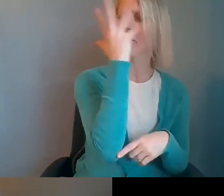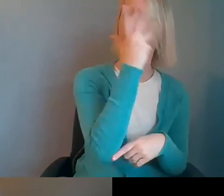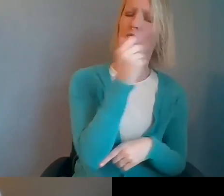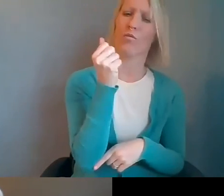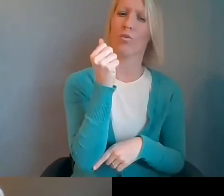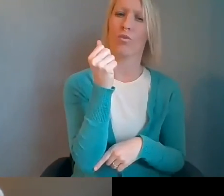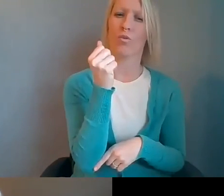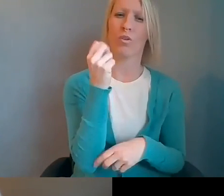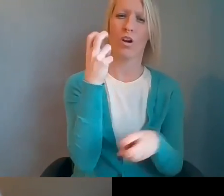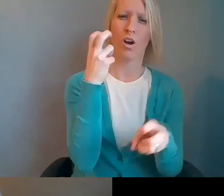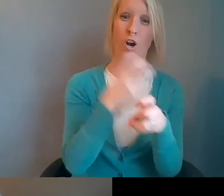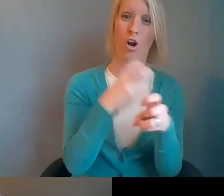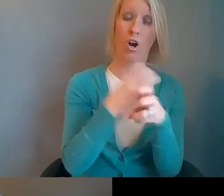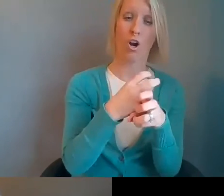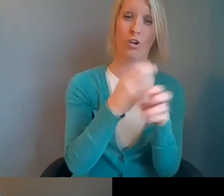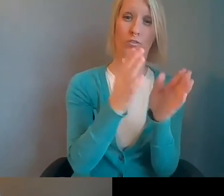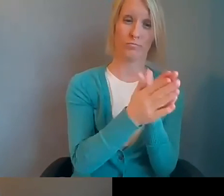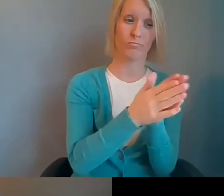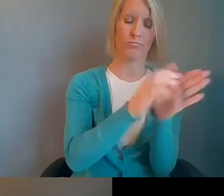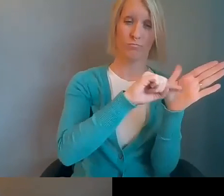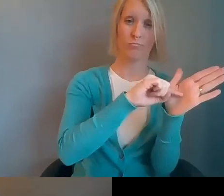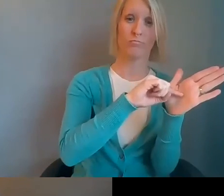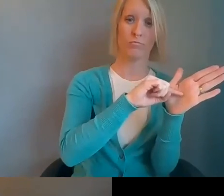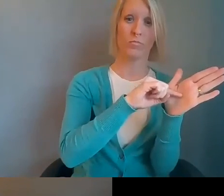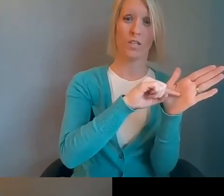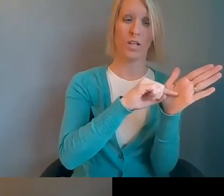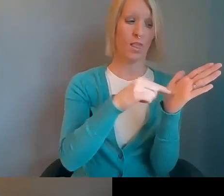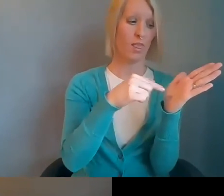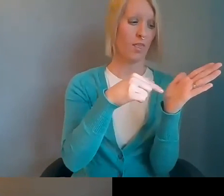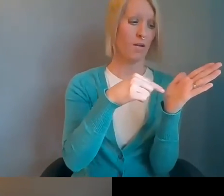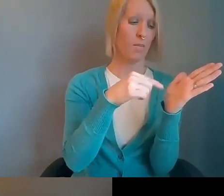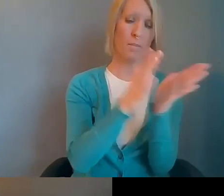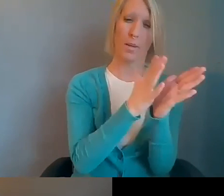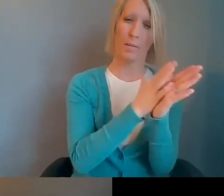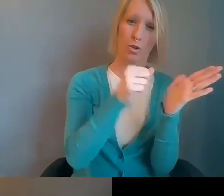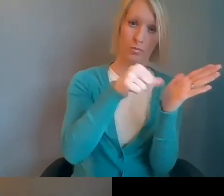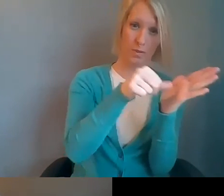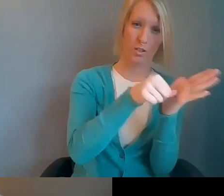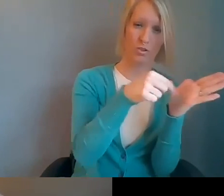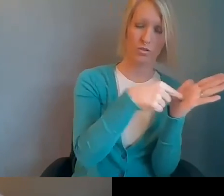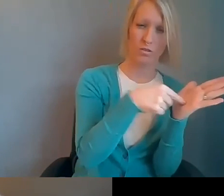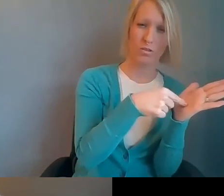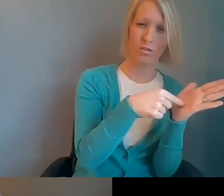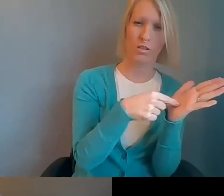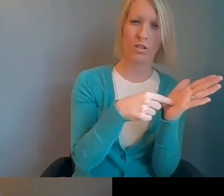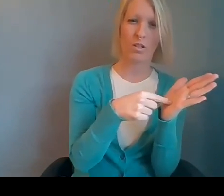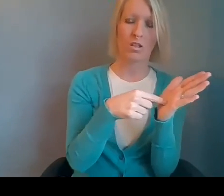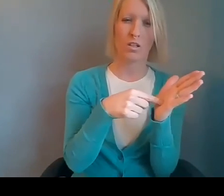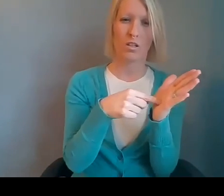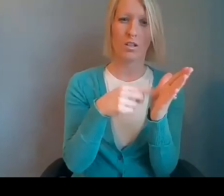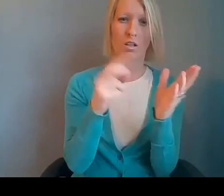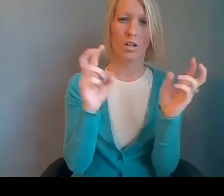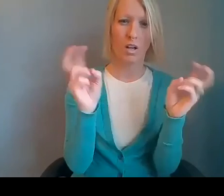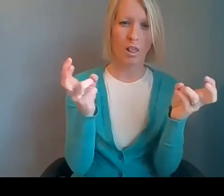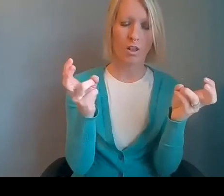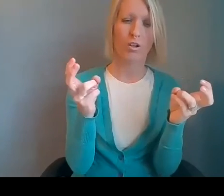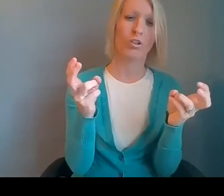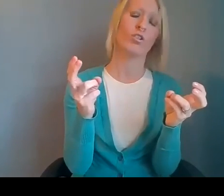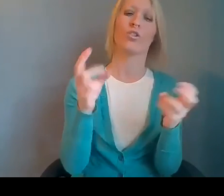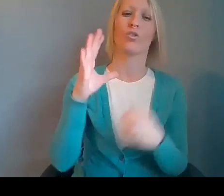a cream color, which really works well for any colors. You know, white can be very